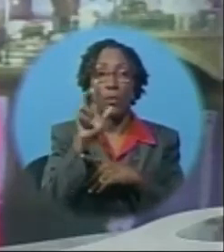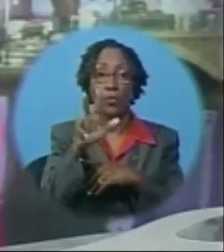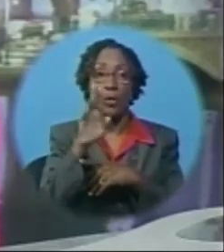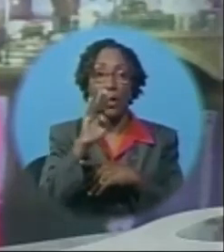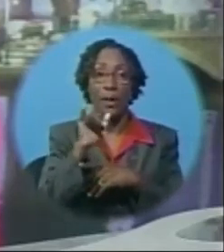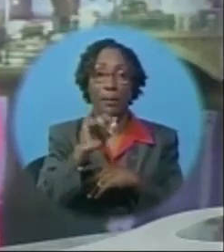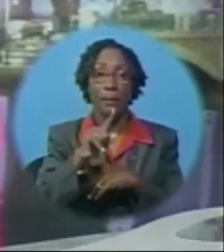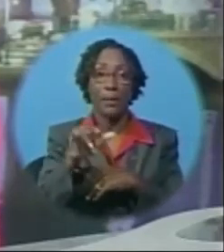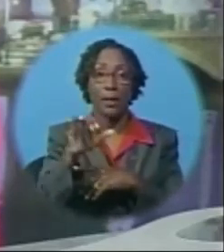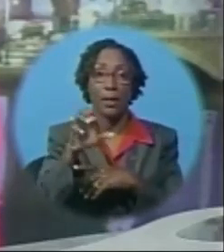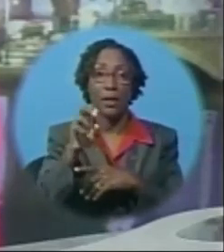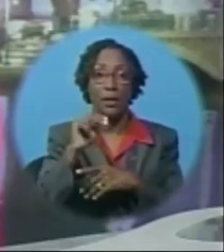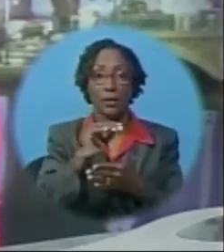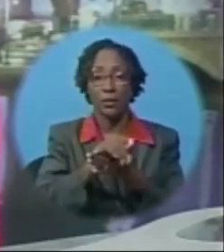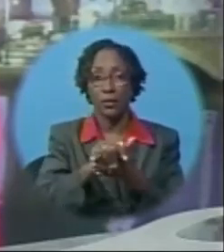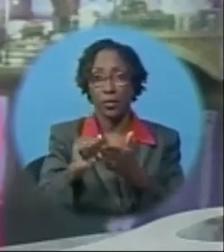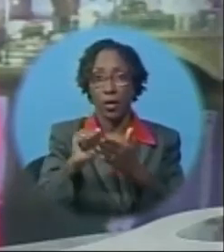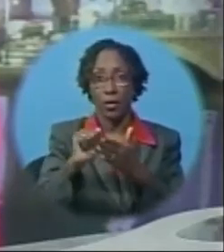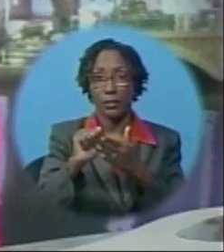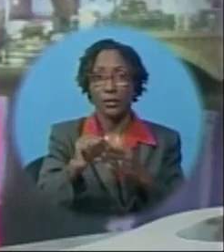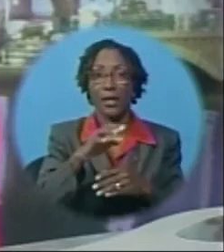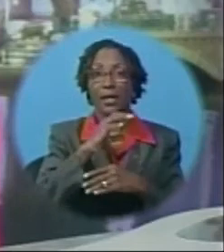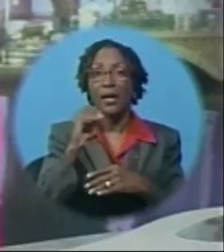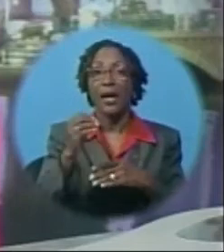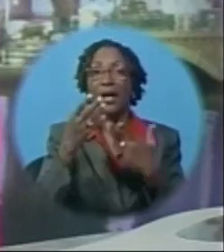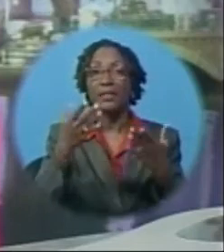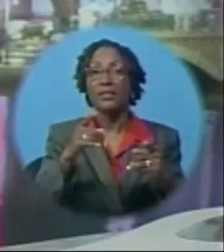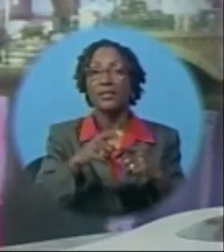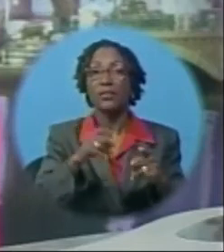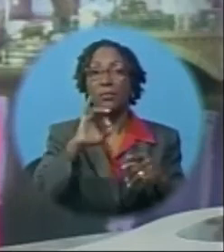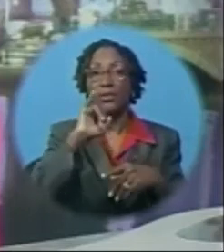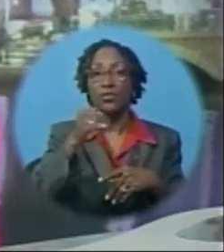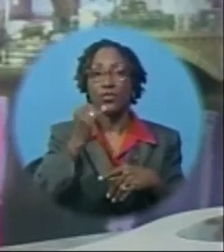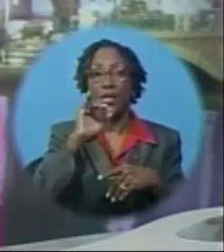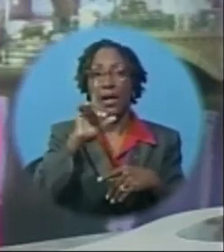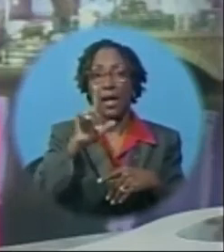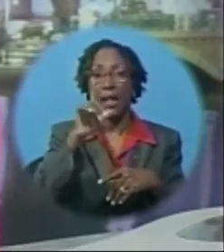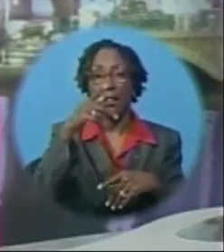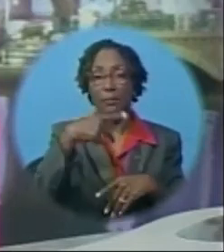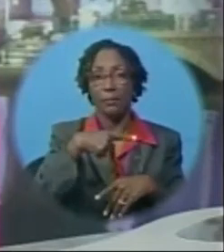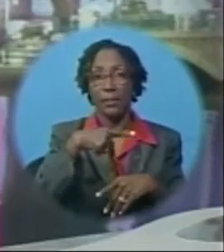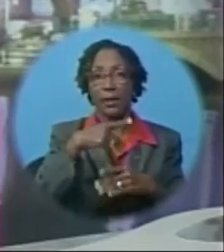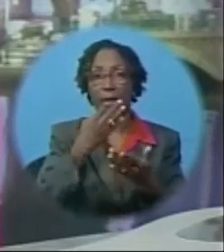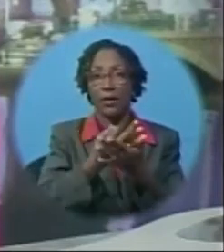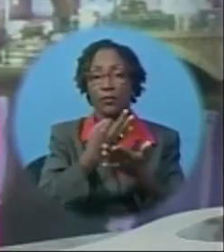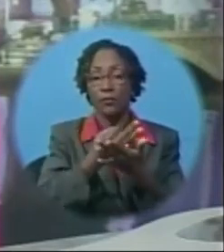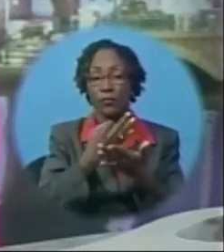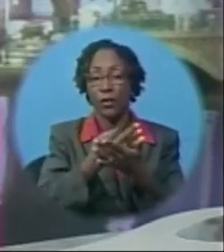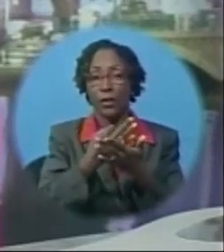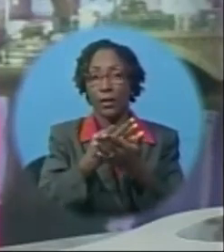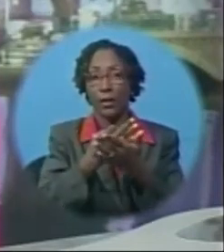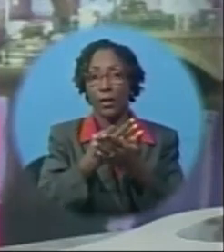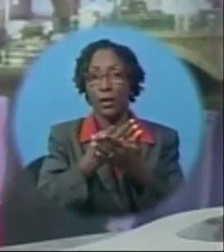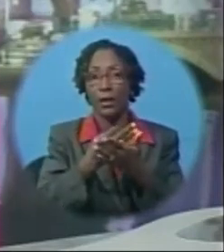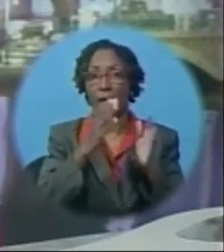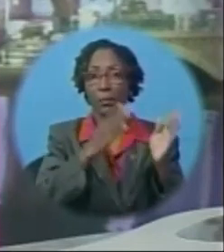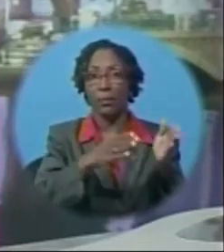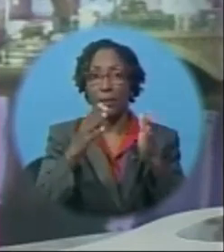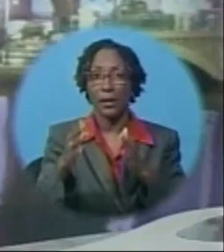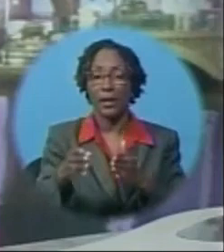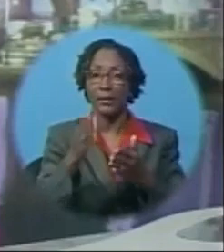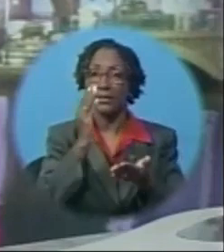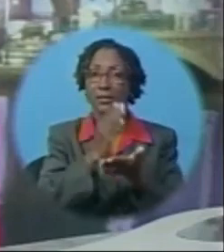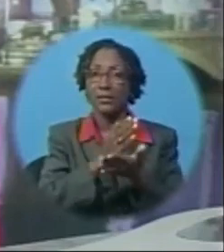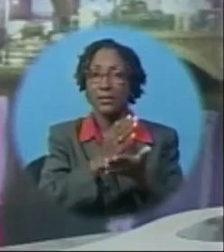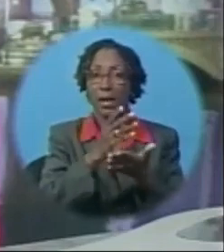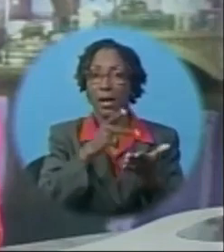Minister Reid's assessment of the JLP funding policy implemented last year in a bid to abolish auxiliary fees in high